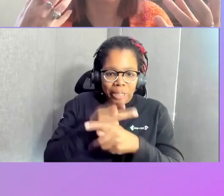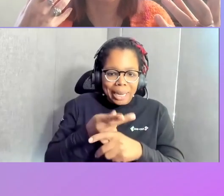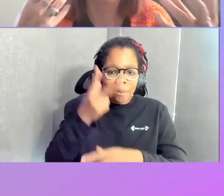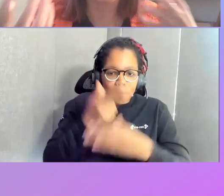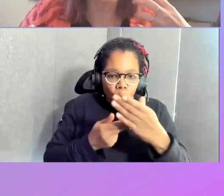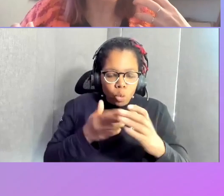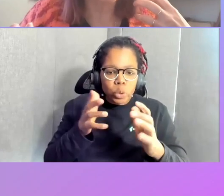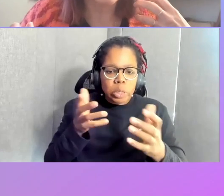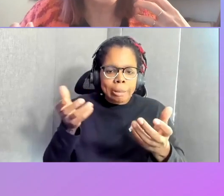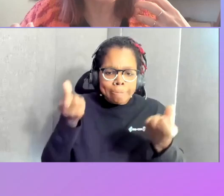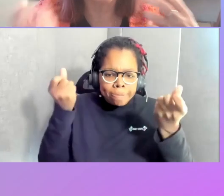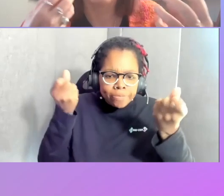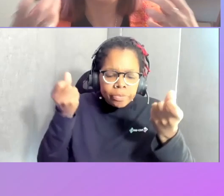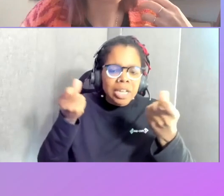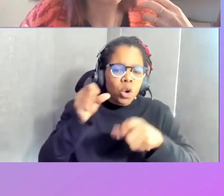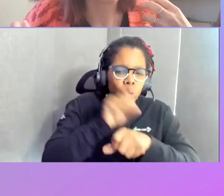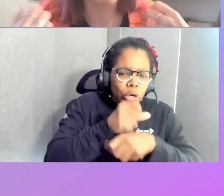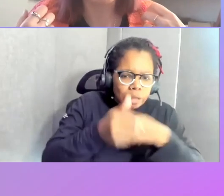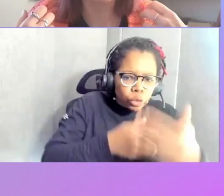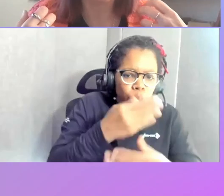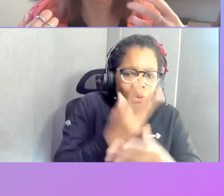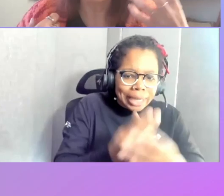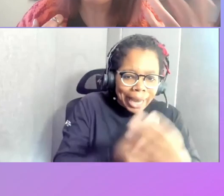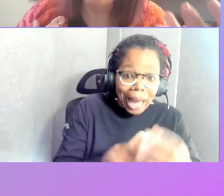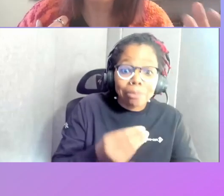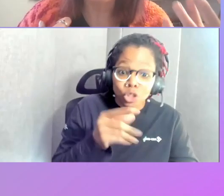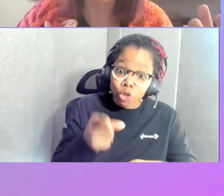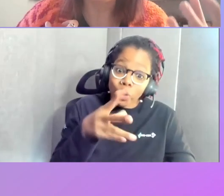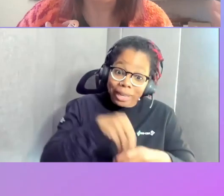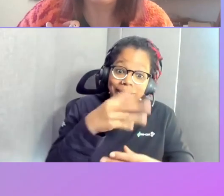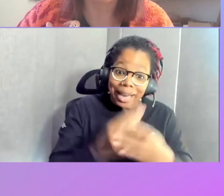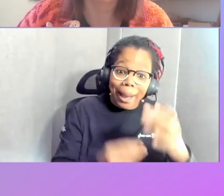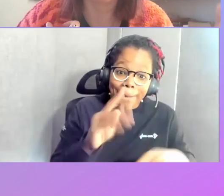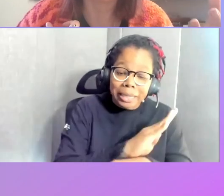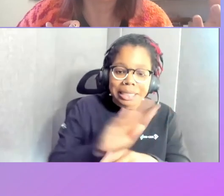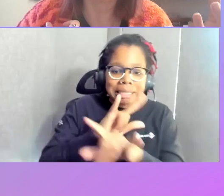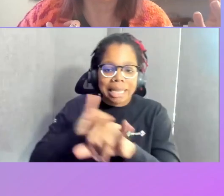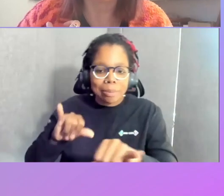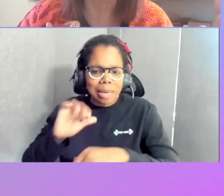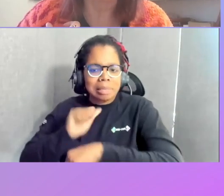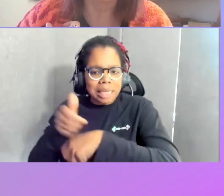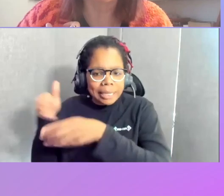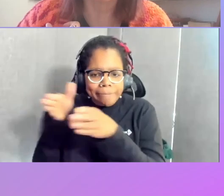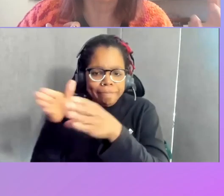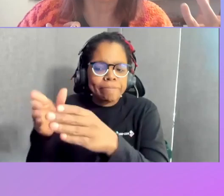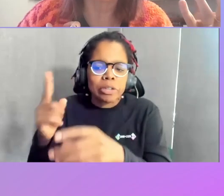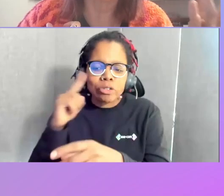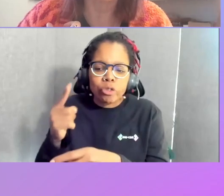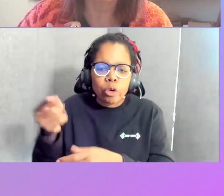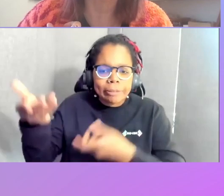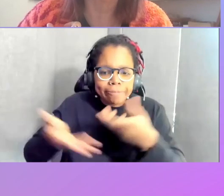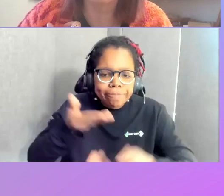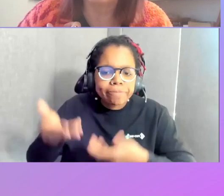about working through the gaps, you are in the gap business, while also creating pathways to bring in some of